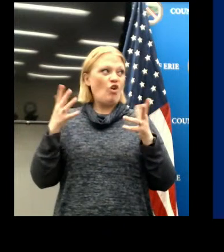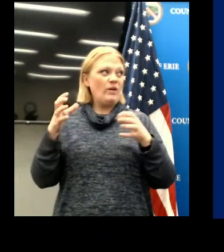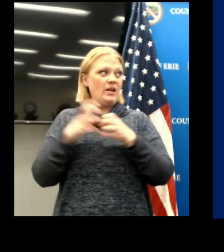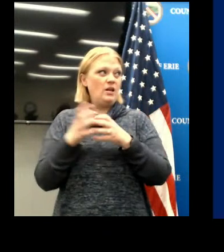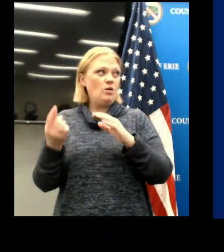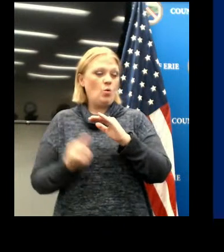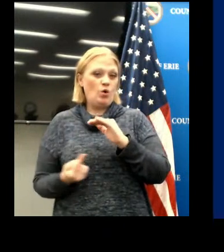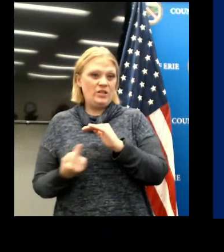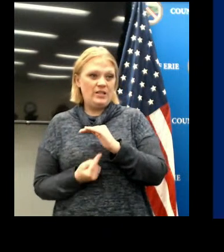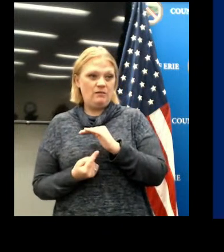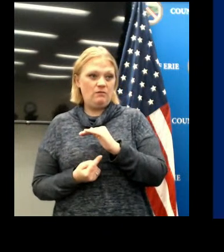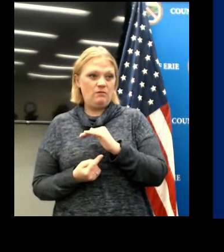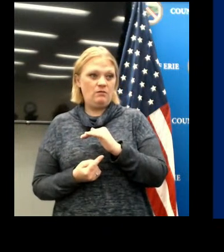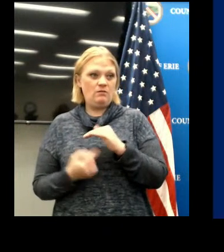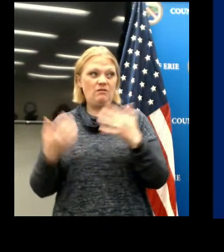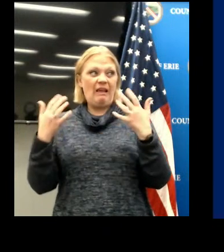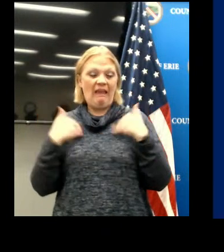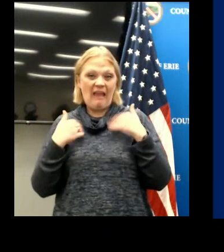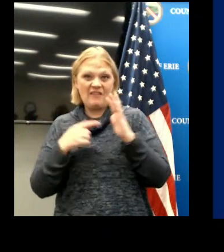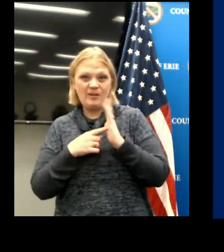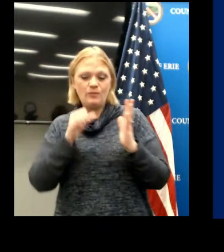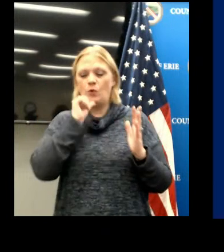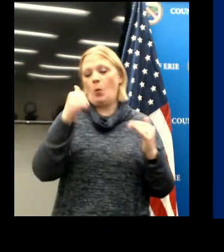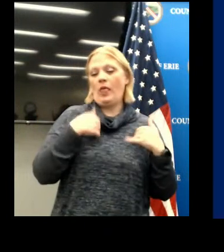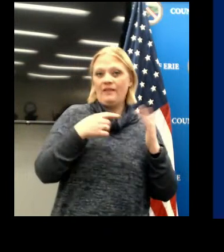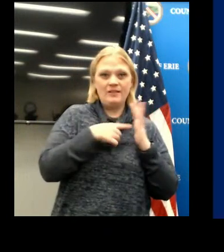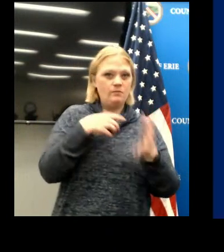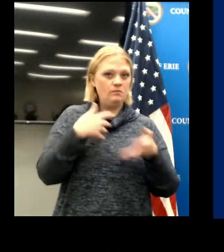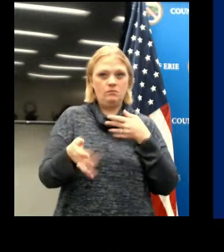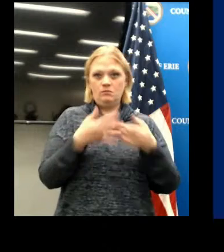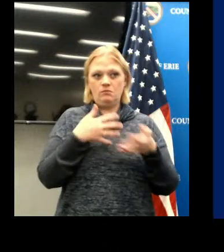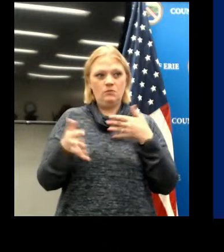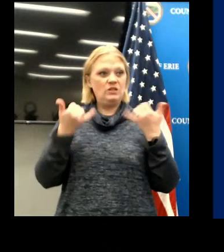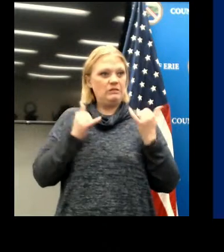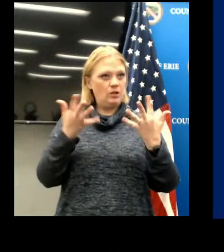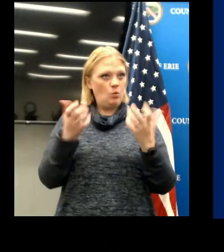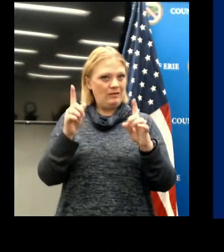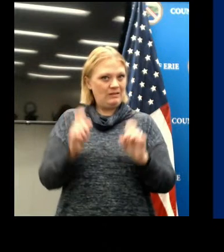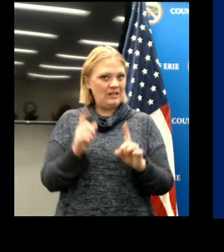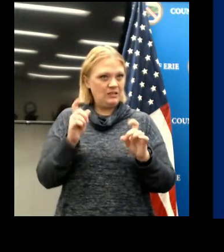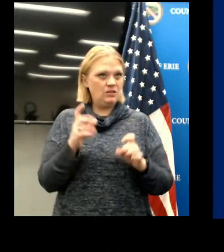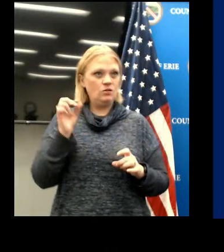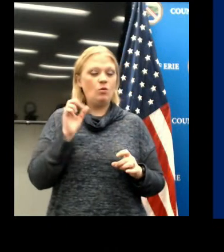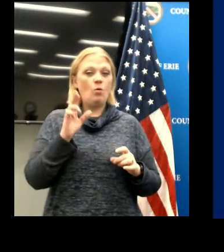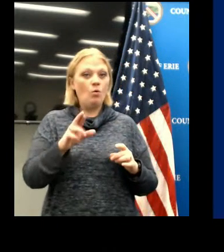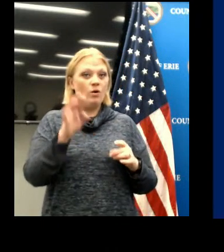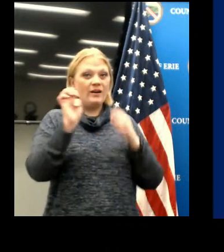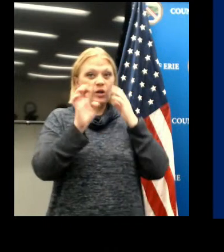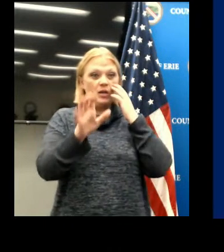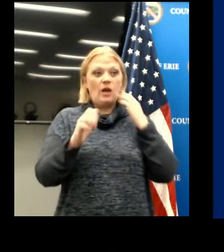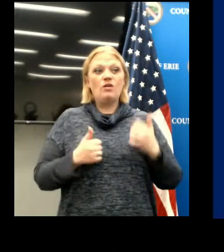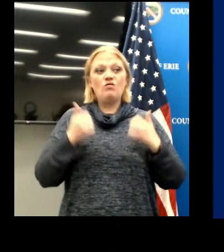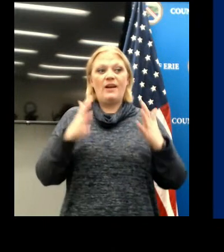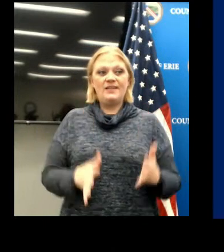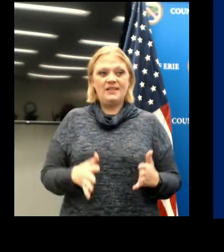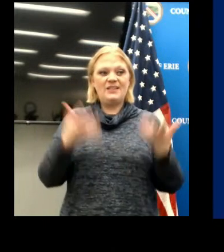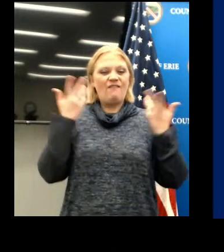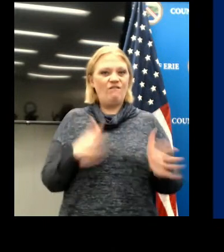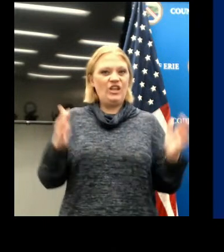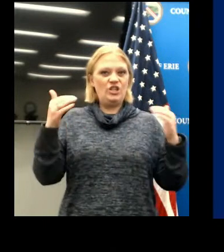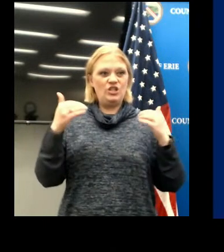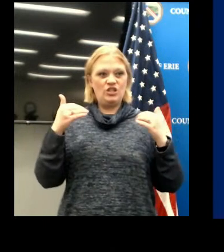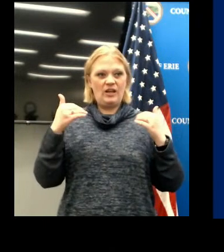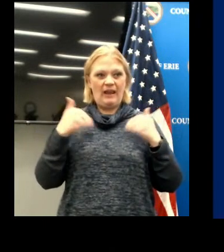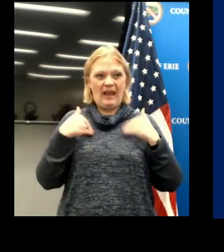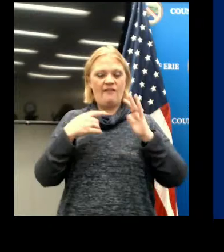quarantine, either they have symptoms or they don't have symptoms, it doesn't matter, we still want to test them, or Erie County residents that do have